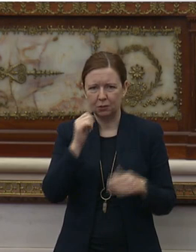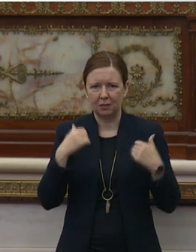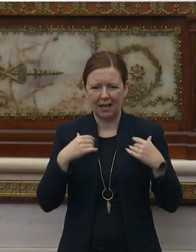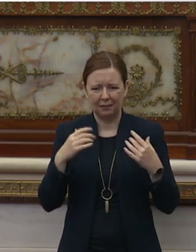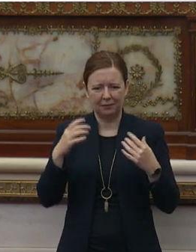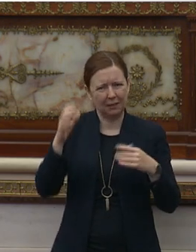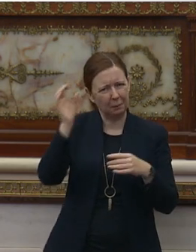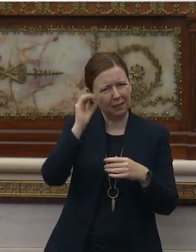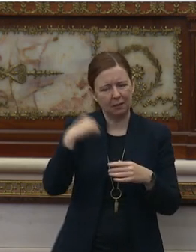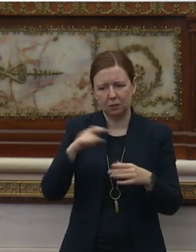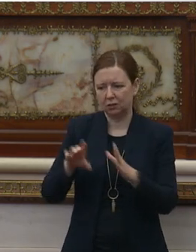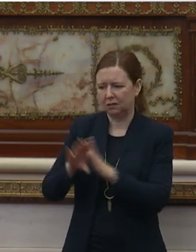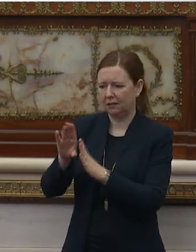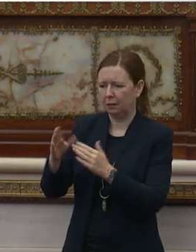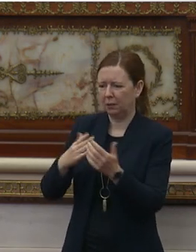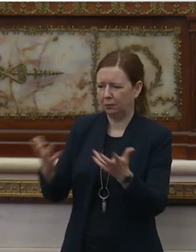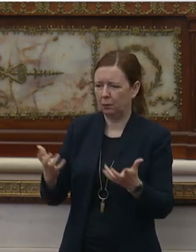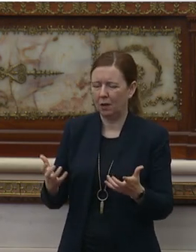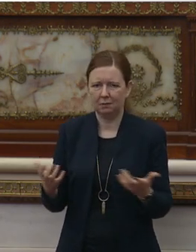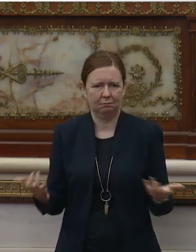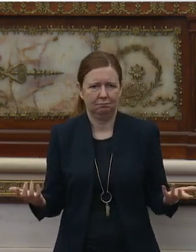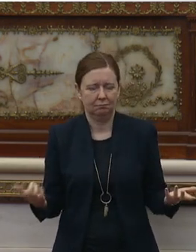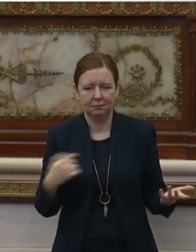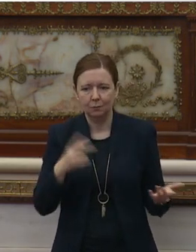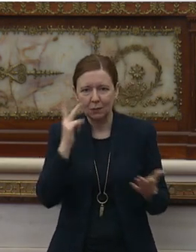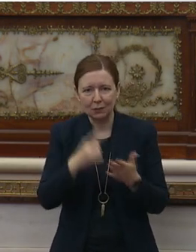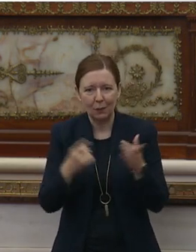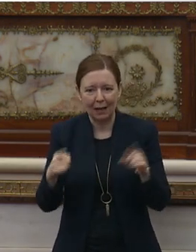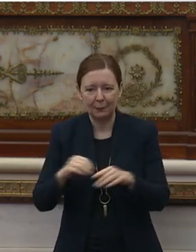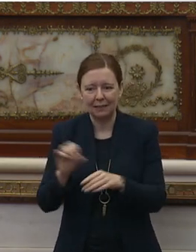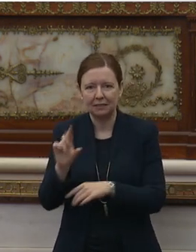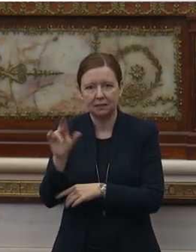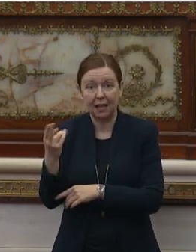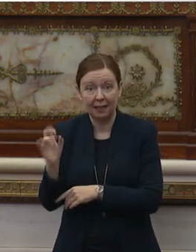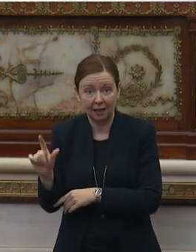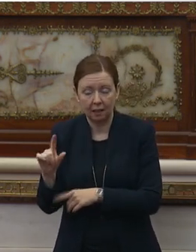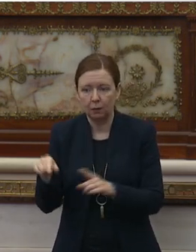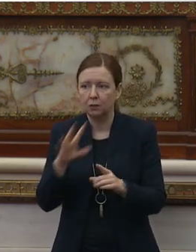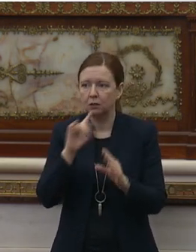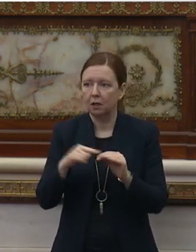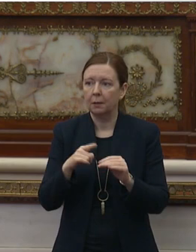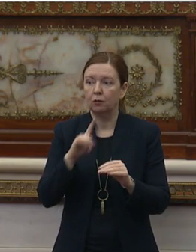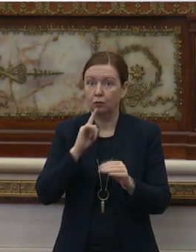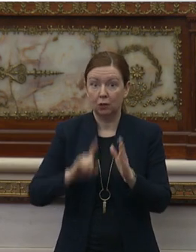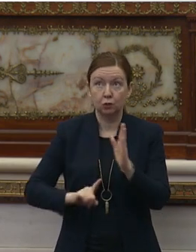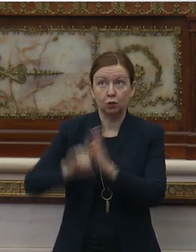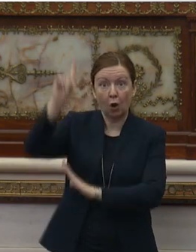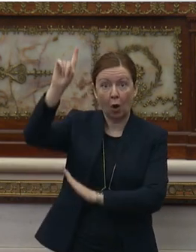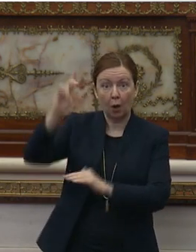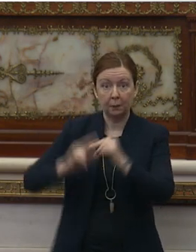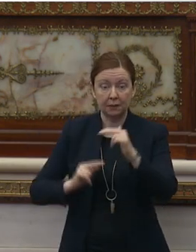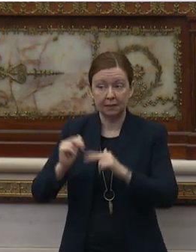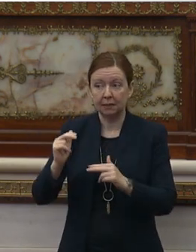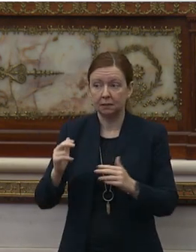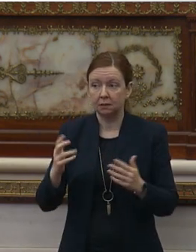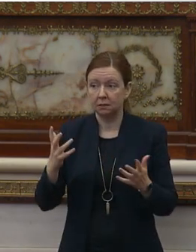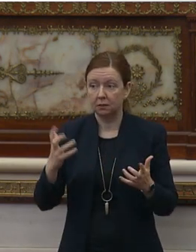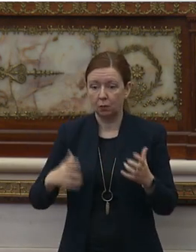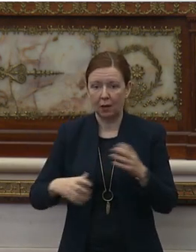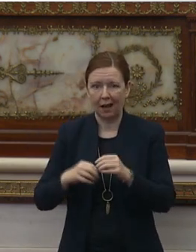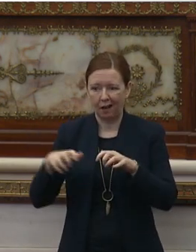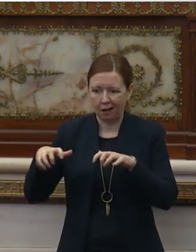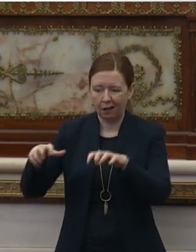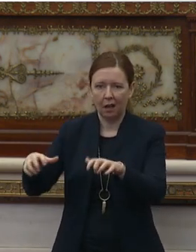say, we should be able just to develop what we want. We saw what happened in Society Hill. And when you're talking about a real tall building, you know, and you want to add density